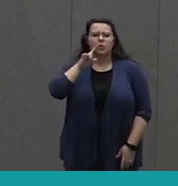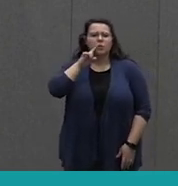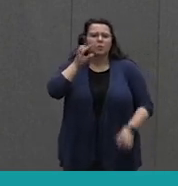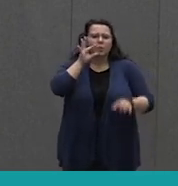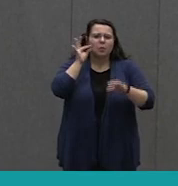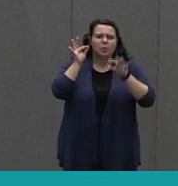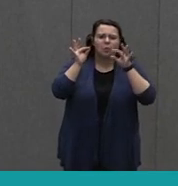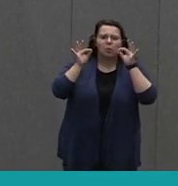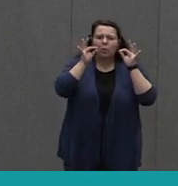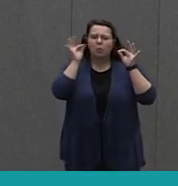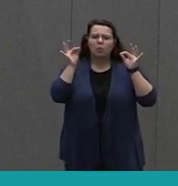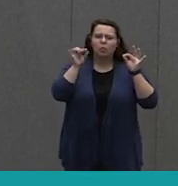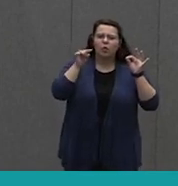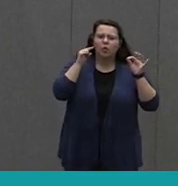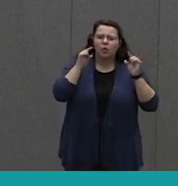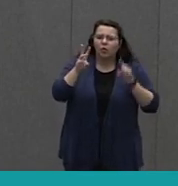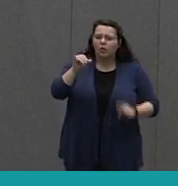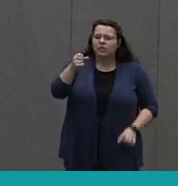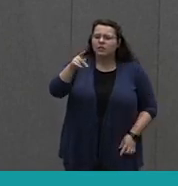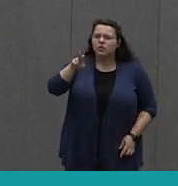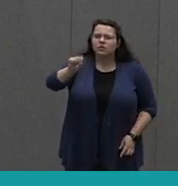are grumpy.